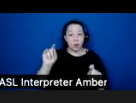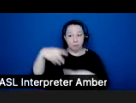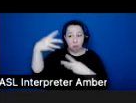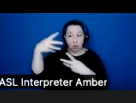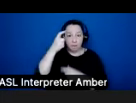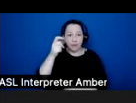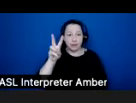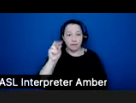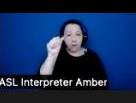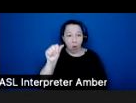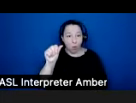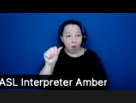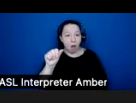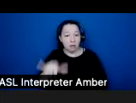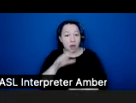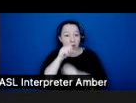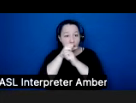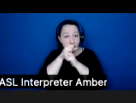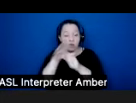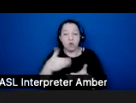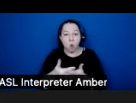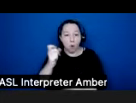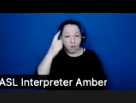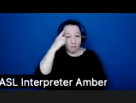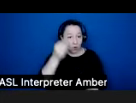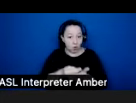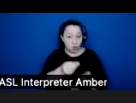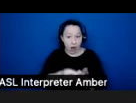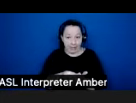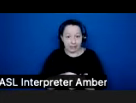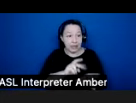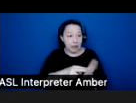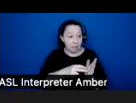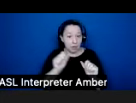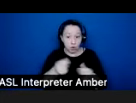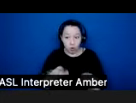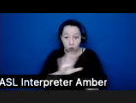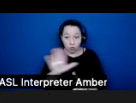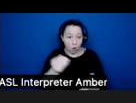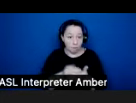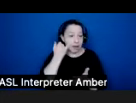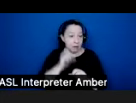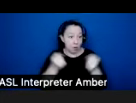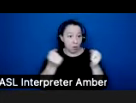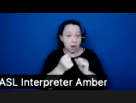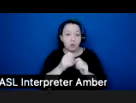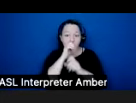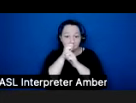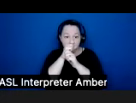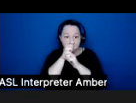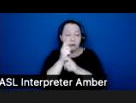vow of confidentiality is all your federal grants. You could lose your money if you breach a client's